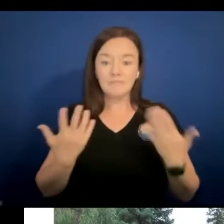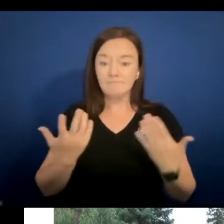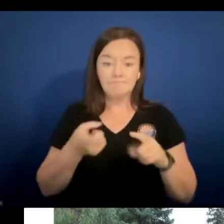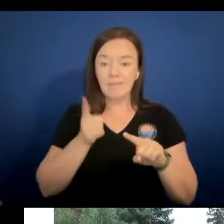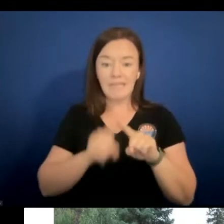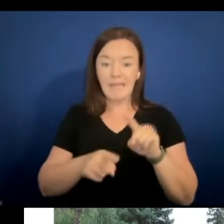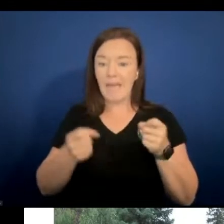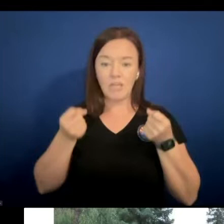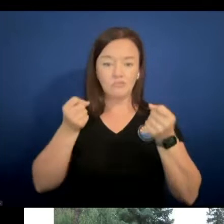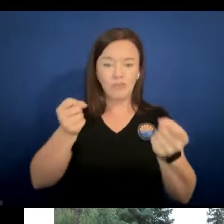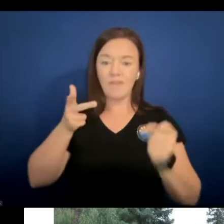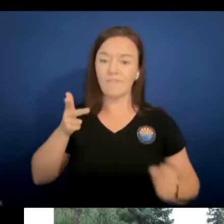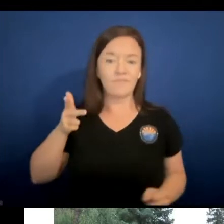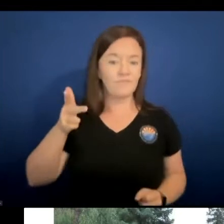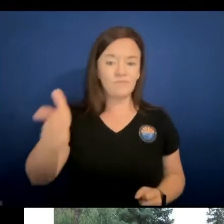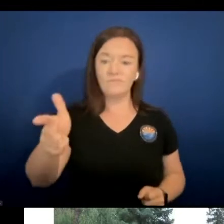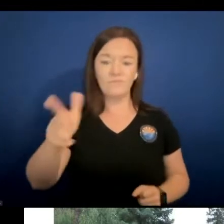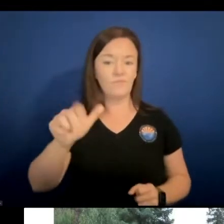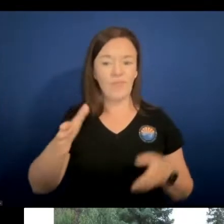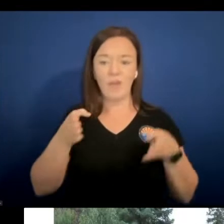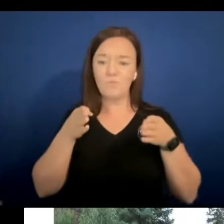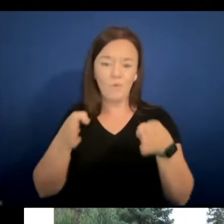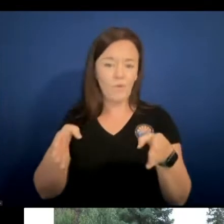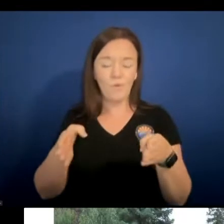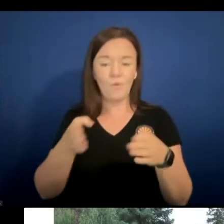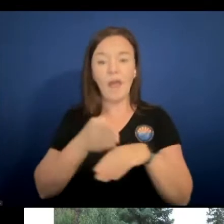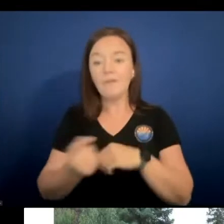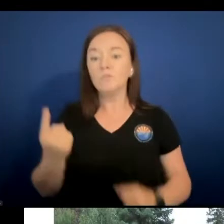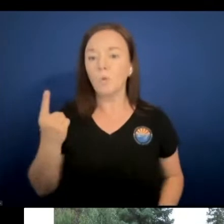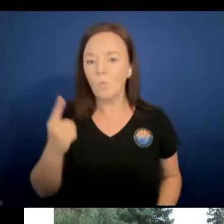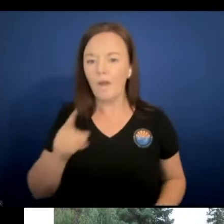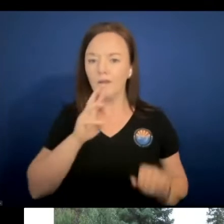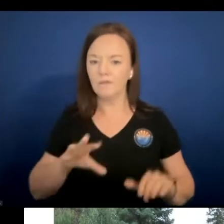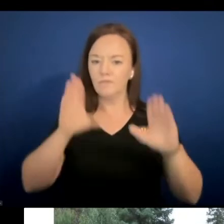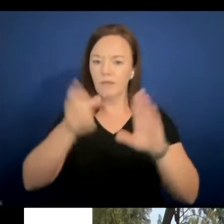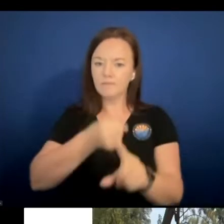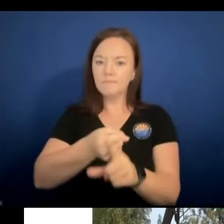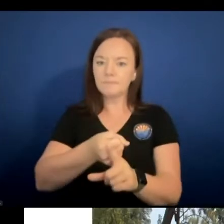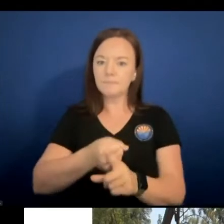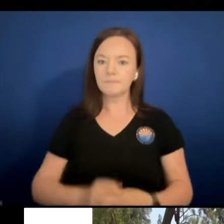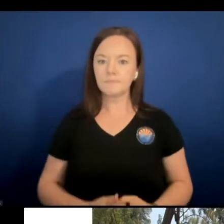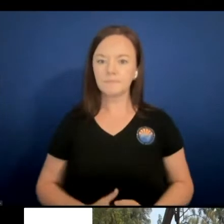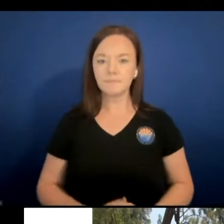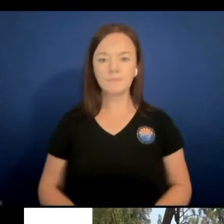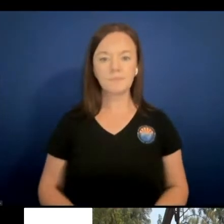and impassable after just one flood event. Okay.